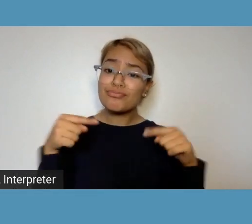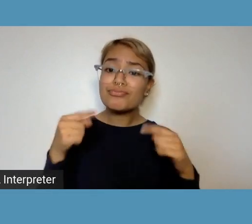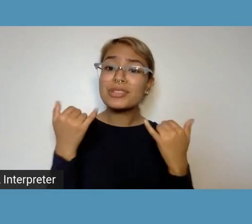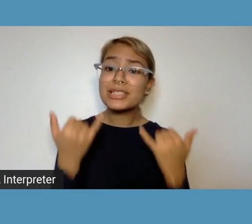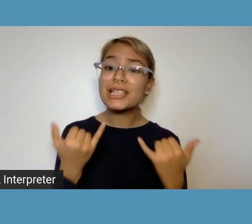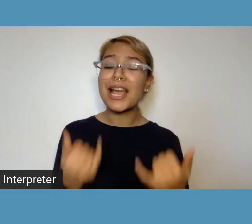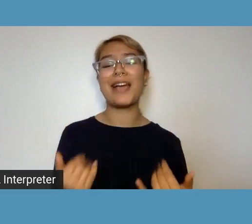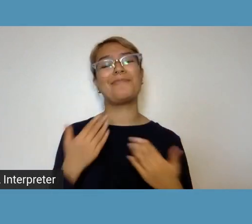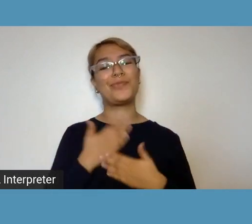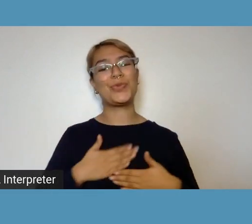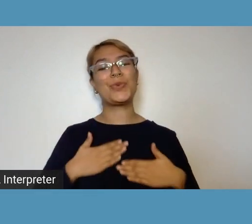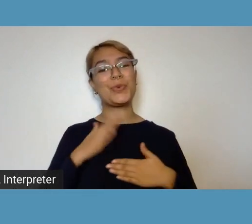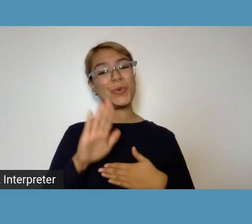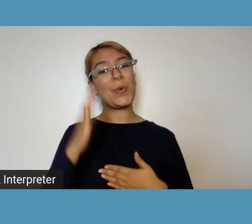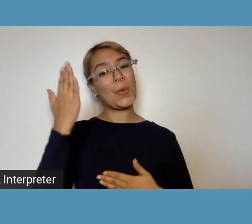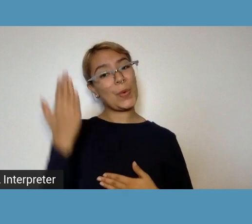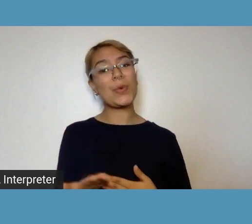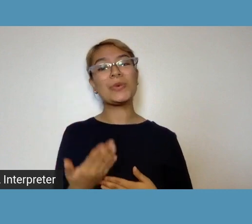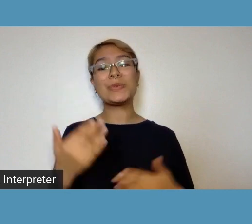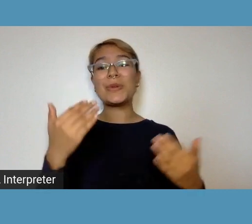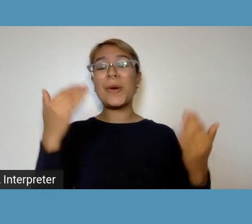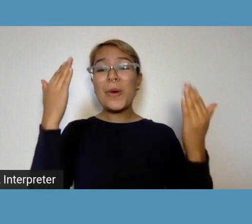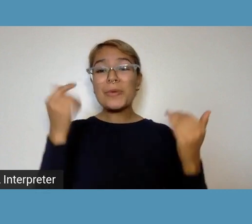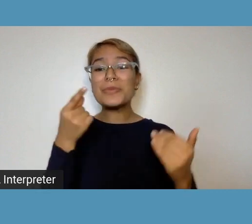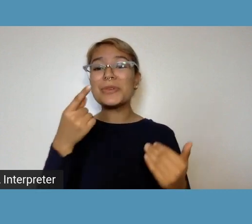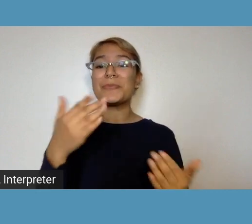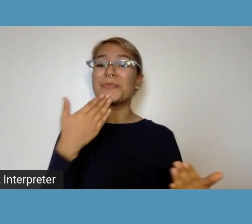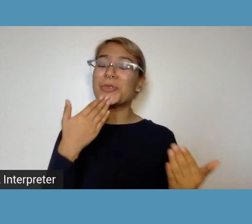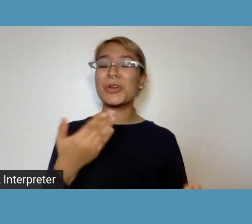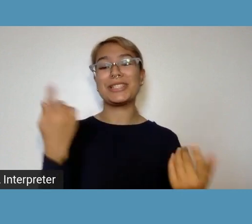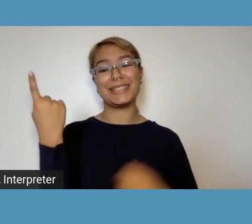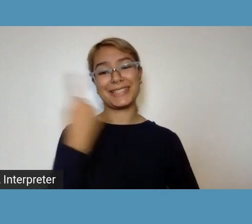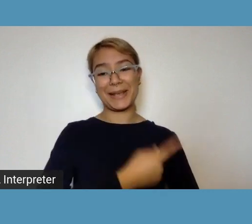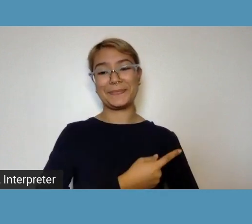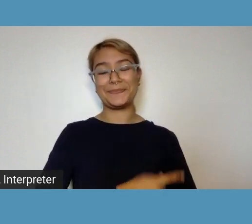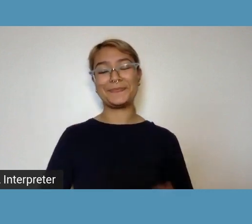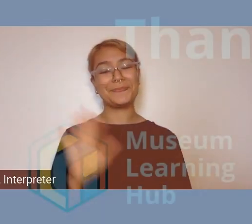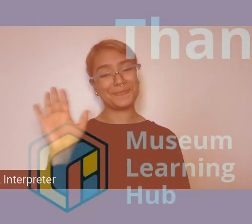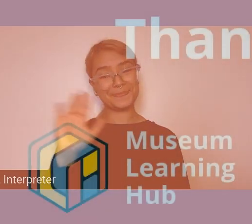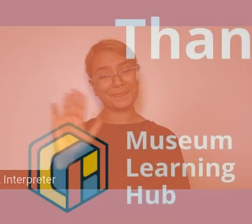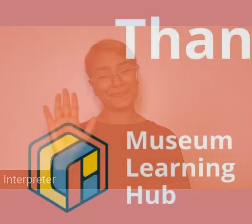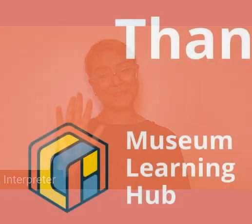enjoyed being your host and I hope that everybody has a fabulous day. Bye.